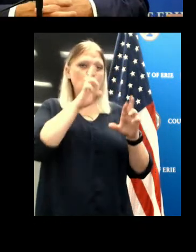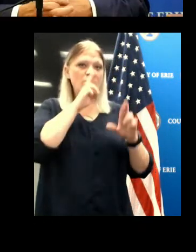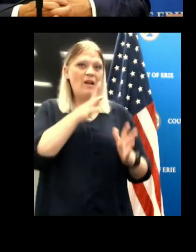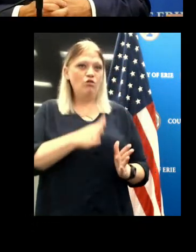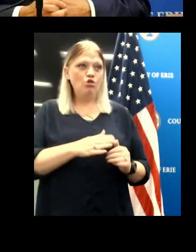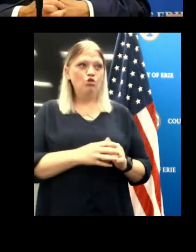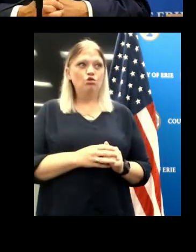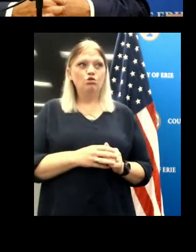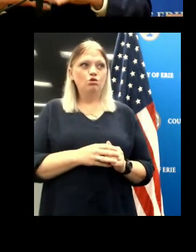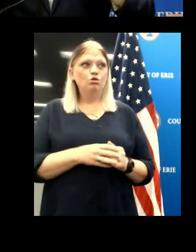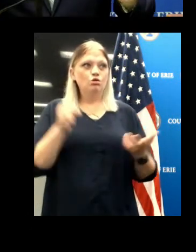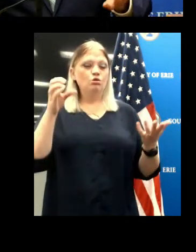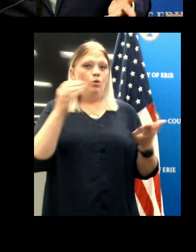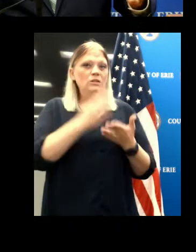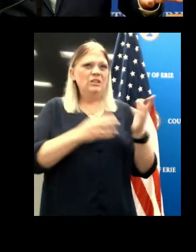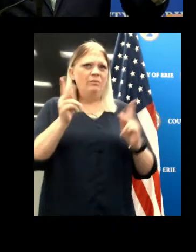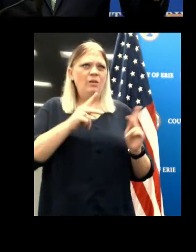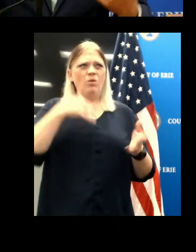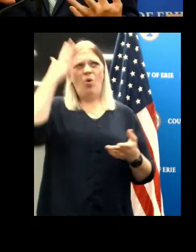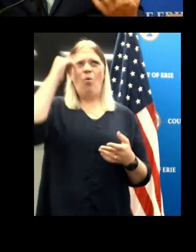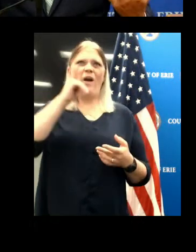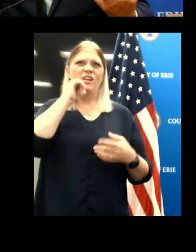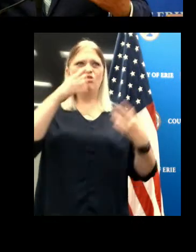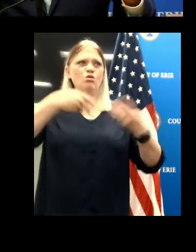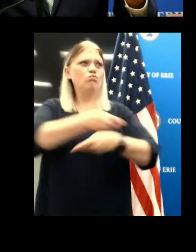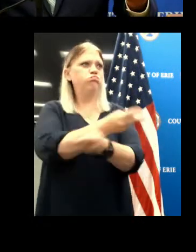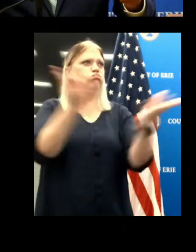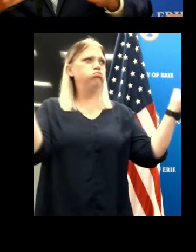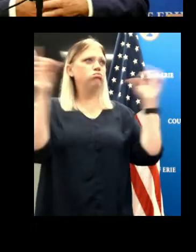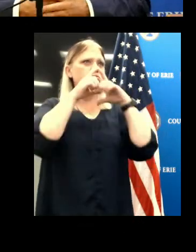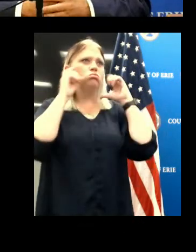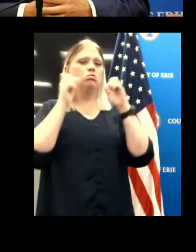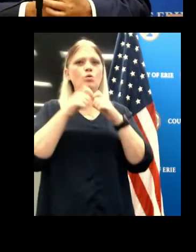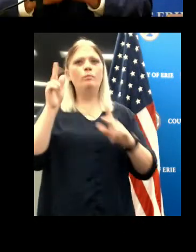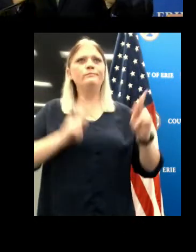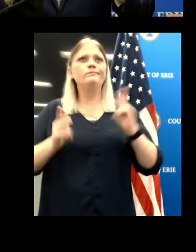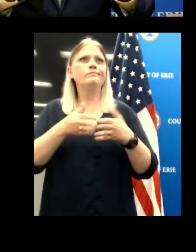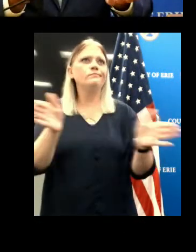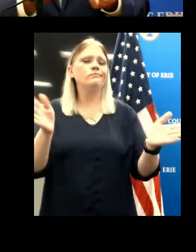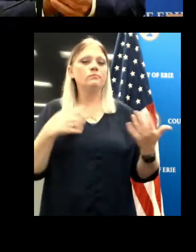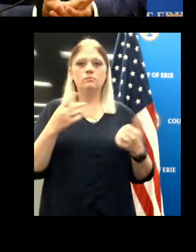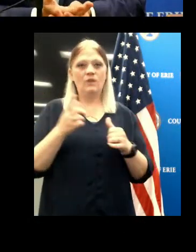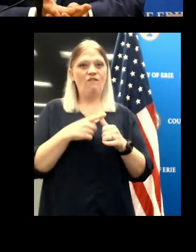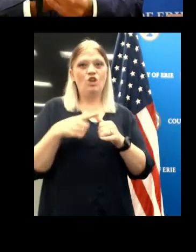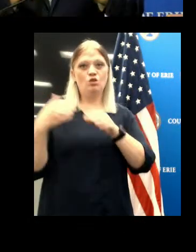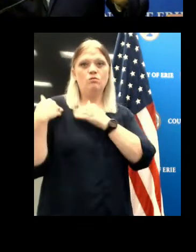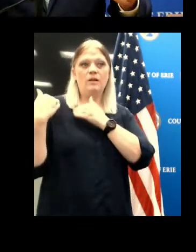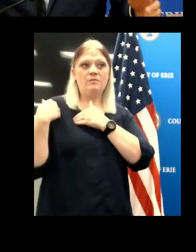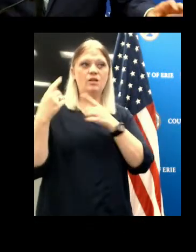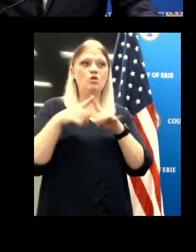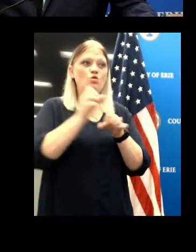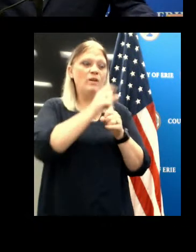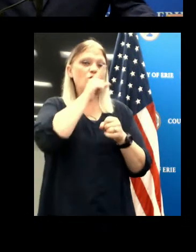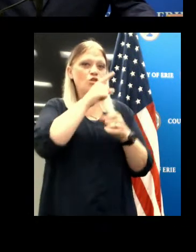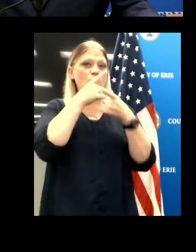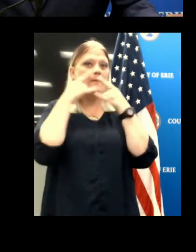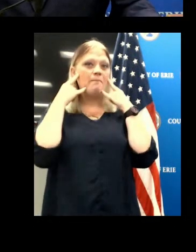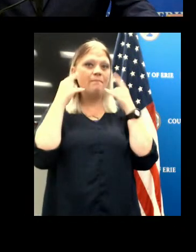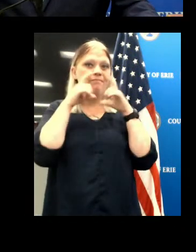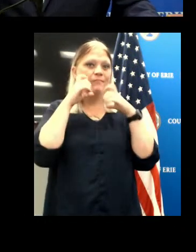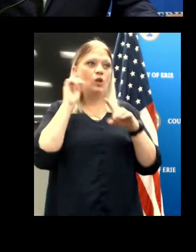responders. So some folks are like, well, why didn't you just give all your masks out to the general public? Well, our first responsibility is to ensure the masks go